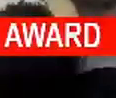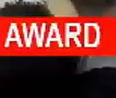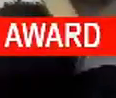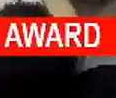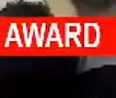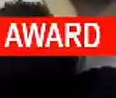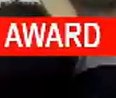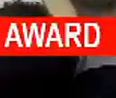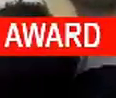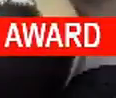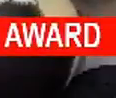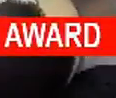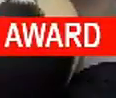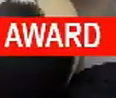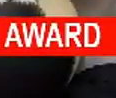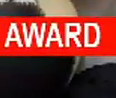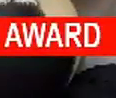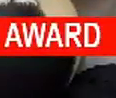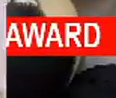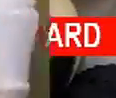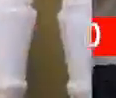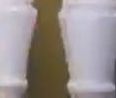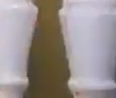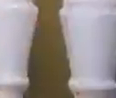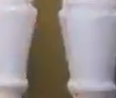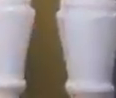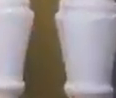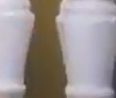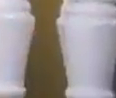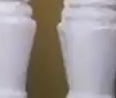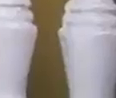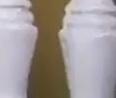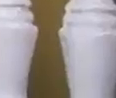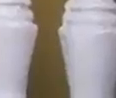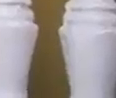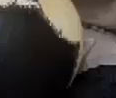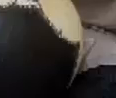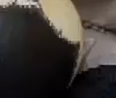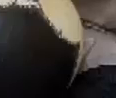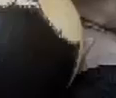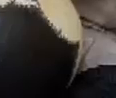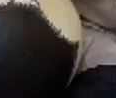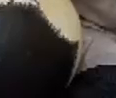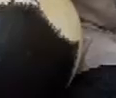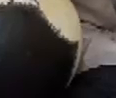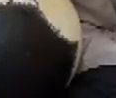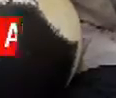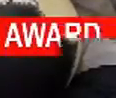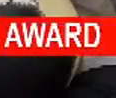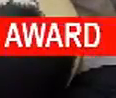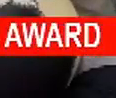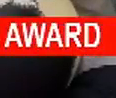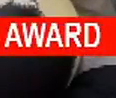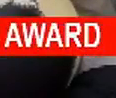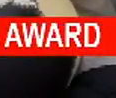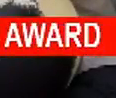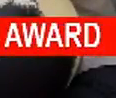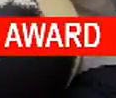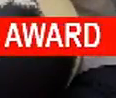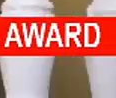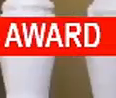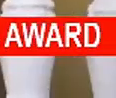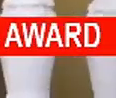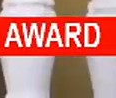Jaliba! Amo, moro. Bari biba ma diari mbakel. Konkoto murkoto le konkoto kuto koto purkoto